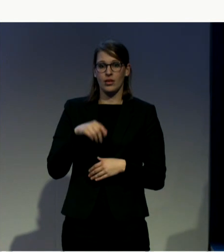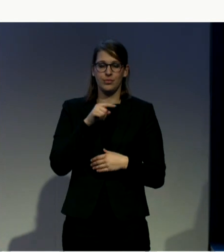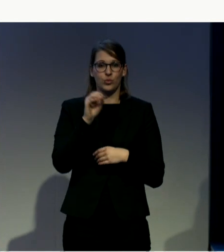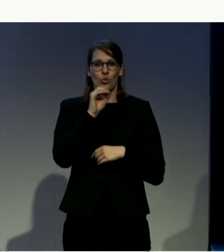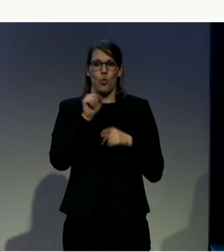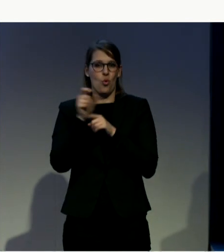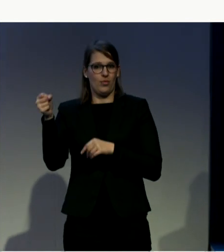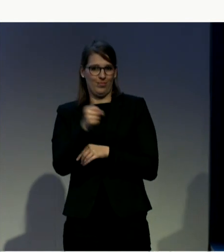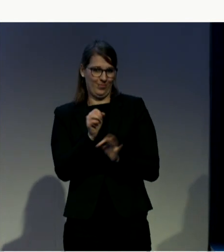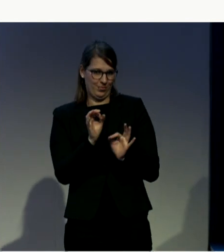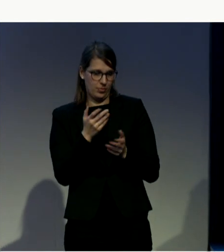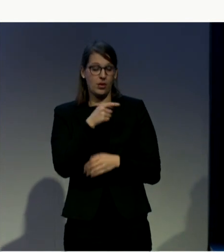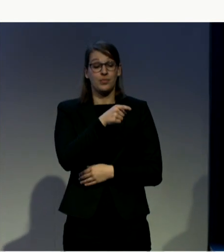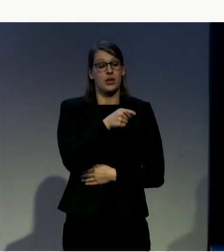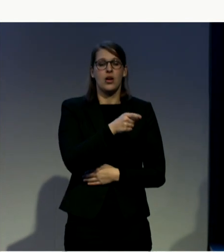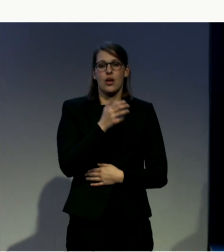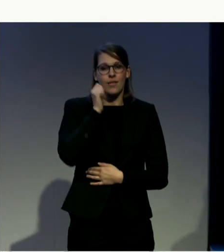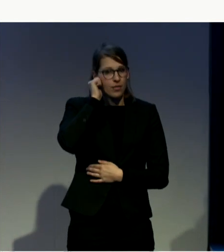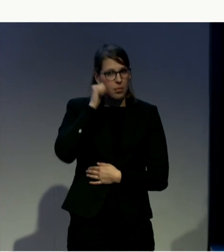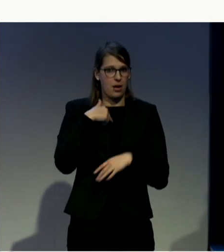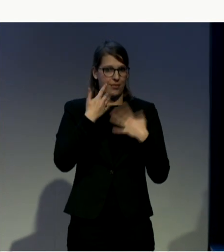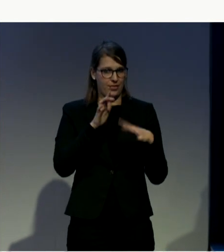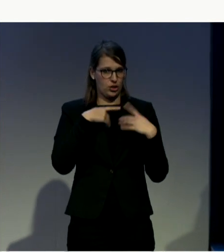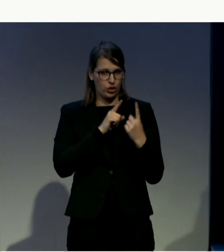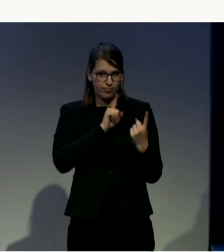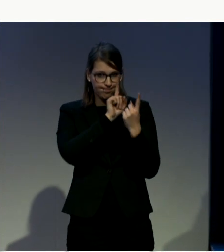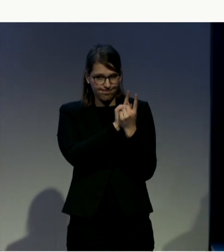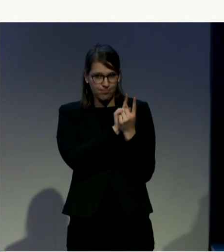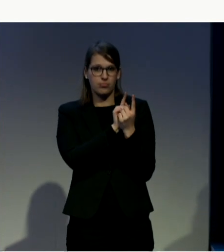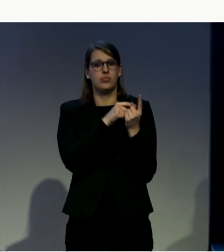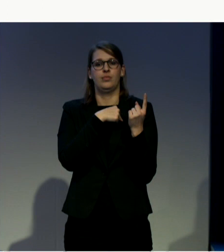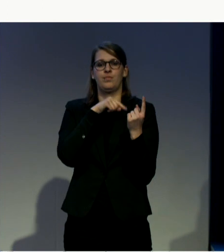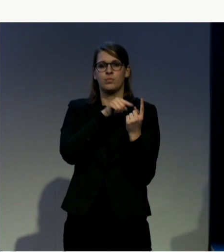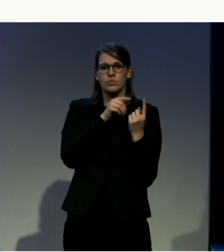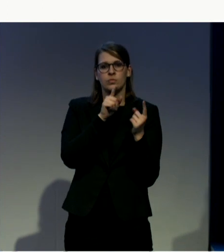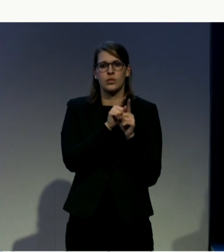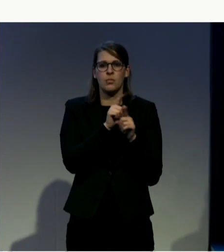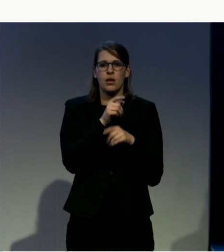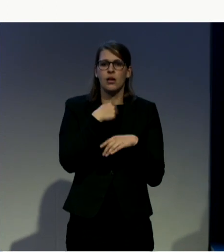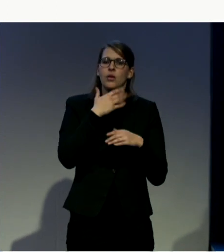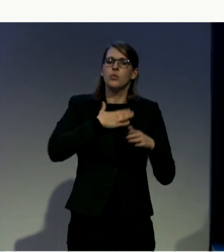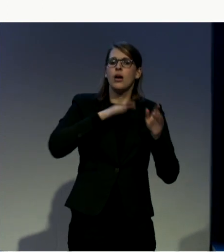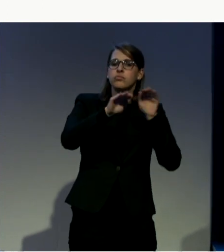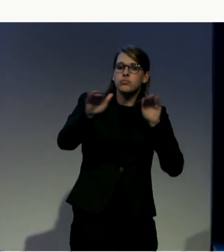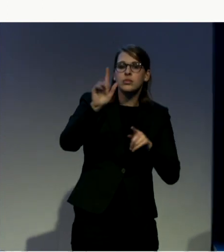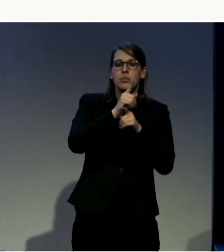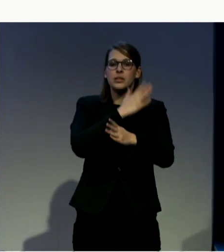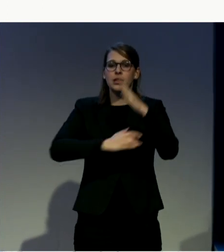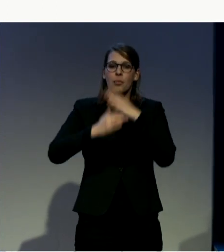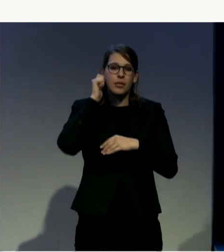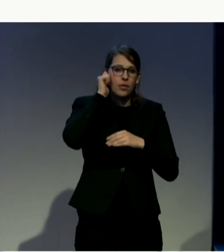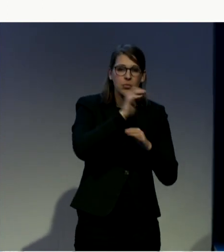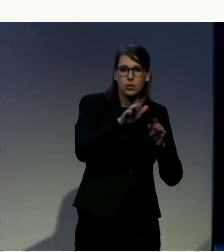from the CSW, and we are encouraging women with disability to speak about the issues. And this lady